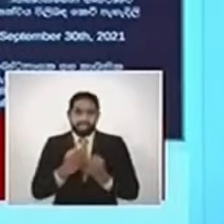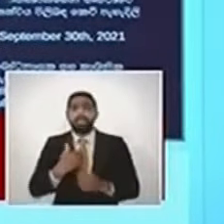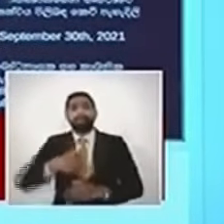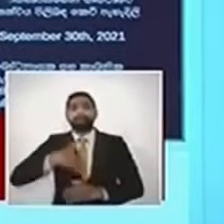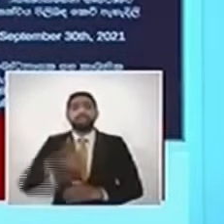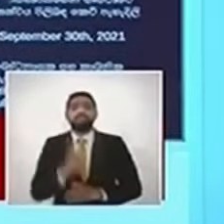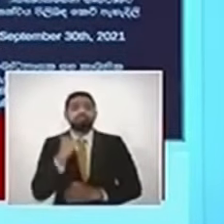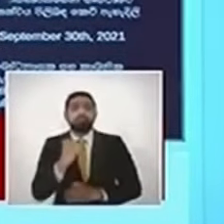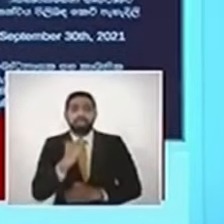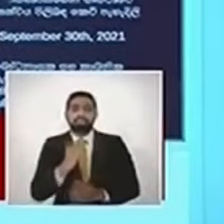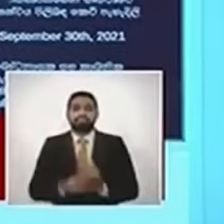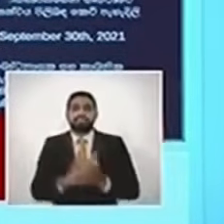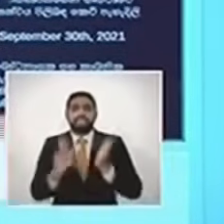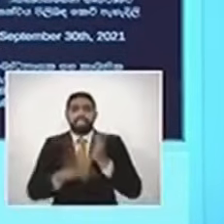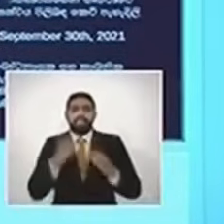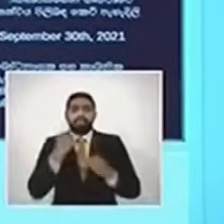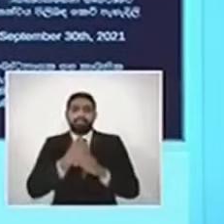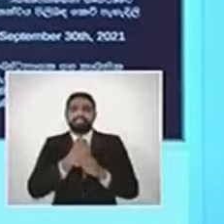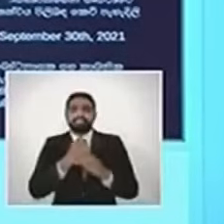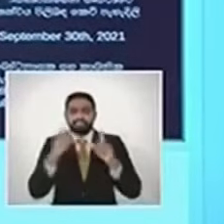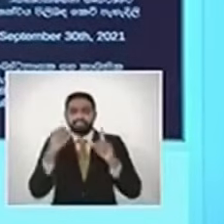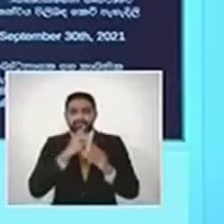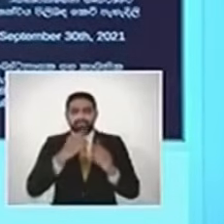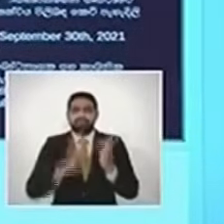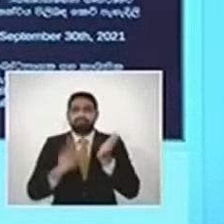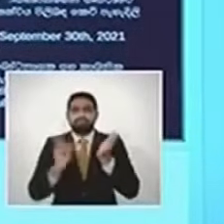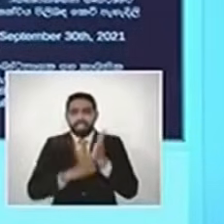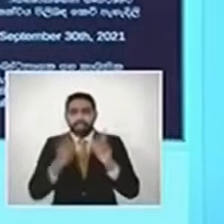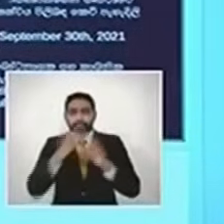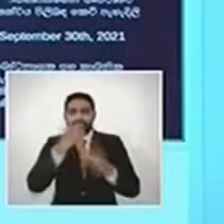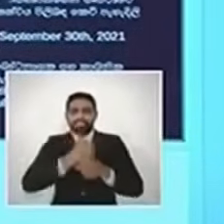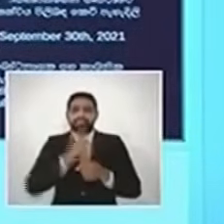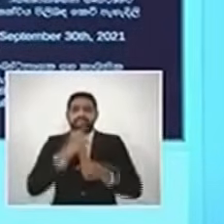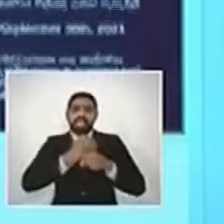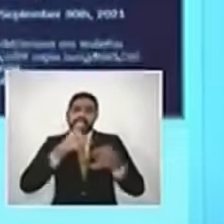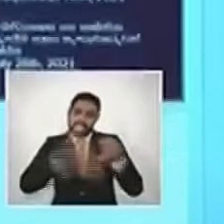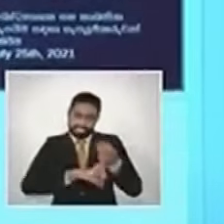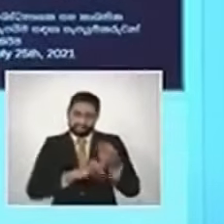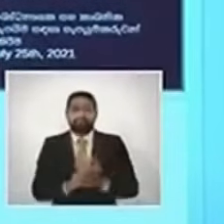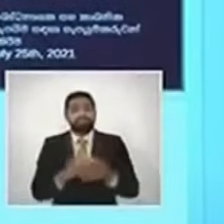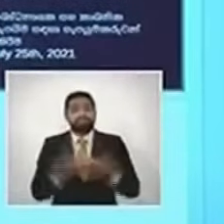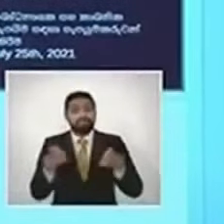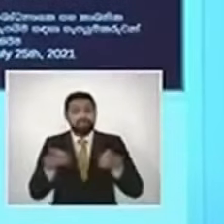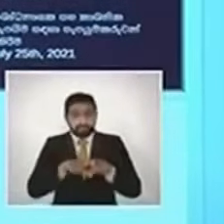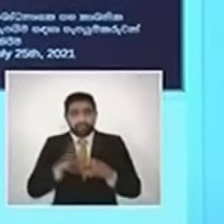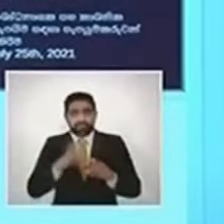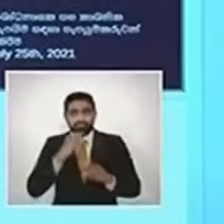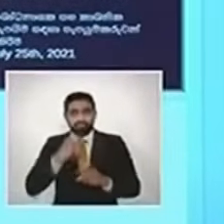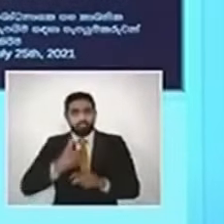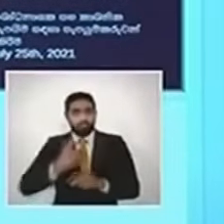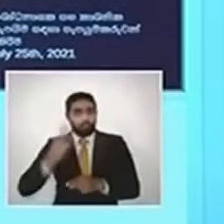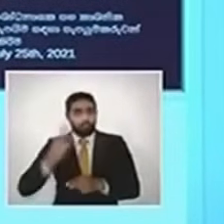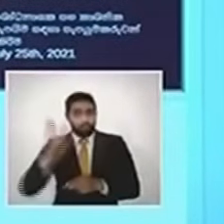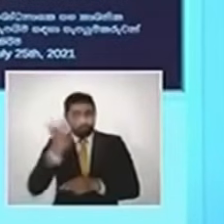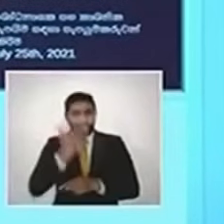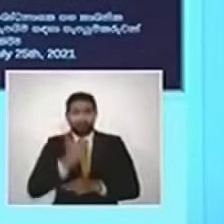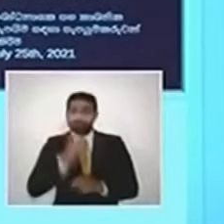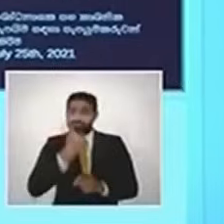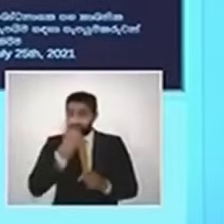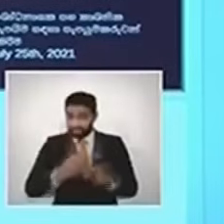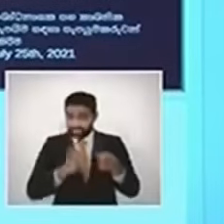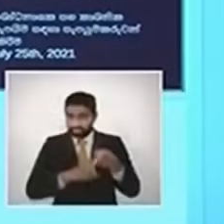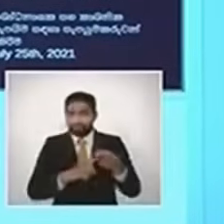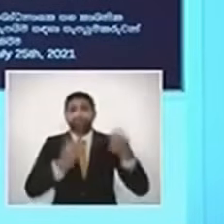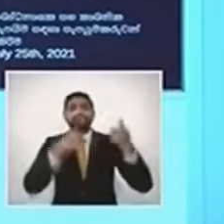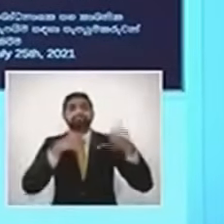gas that is being used, that is a byproduct of the entire refining process. Another product is naphtha. Now, that has been broken down